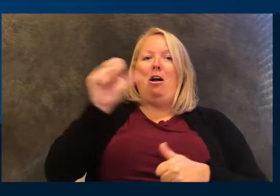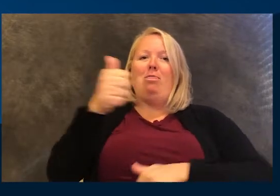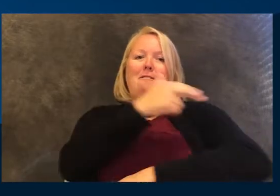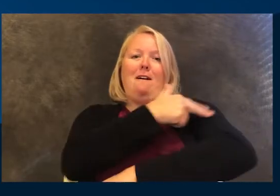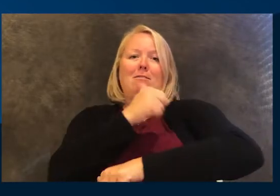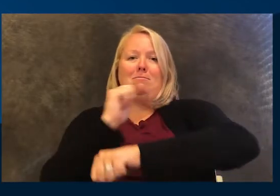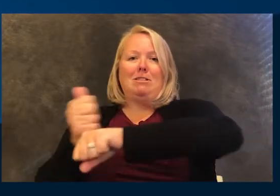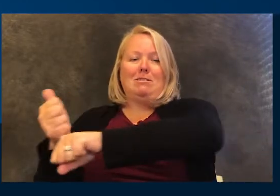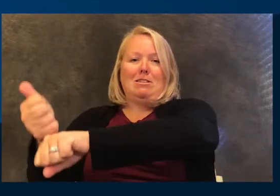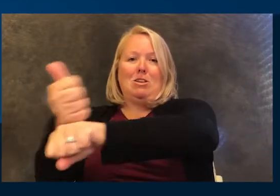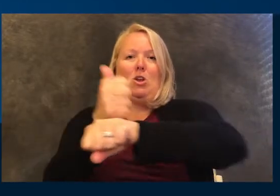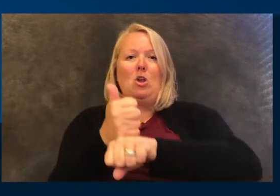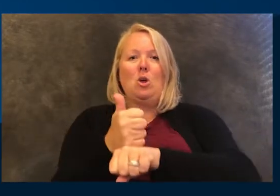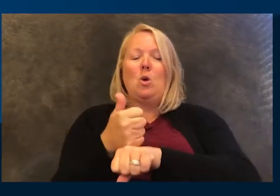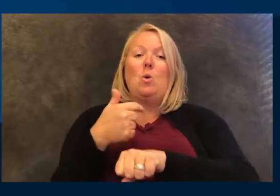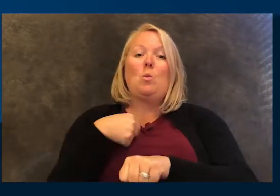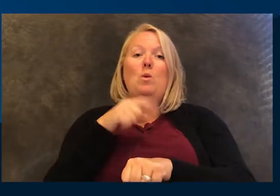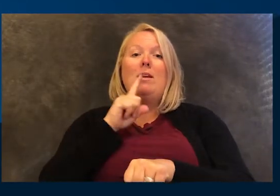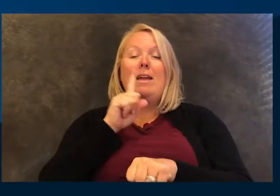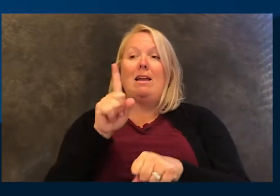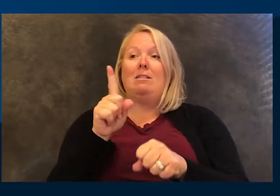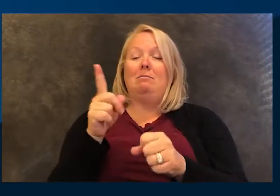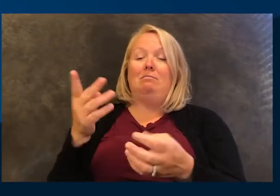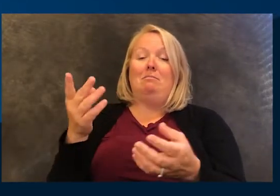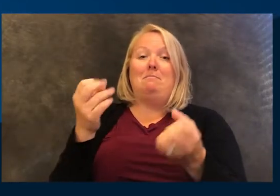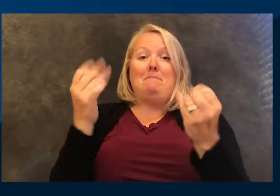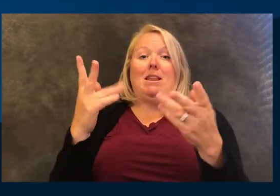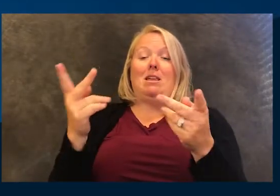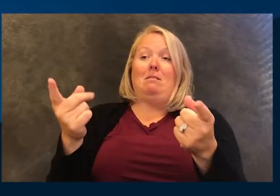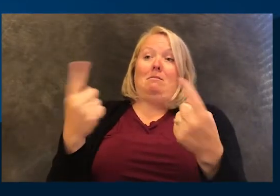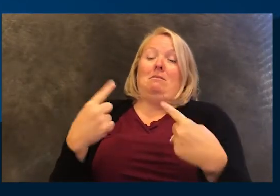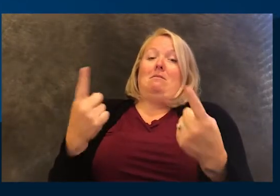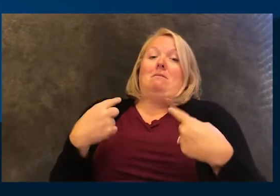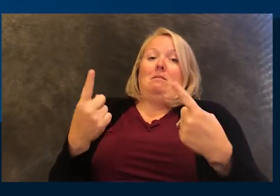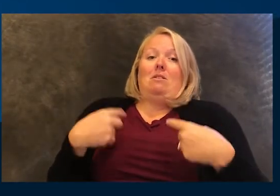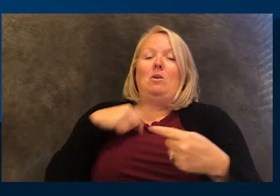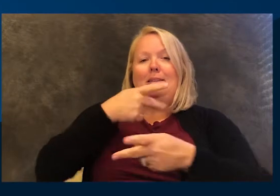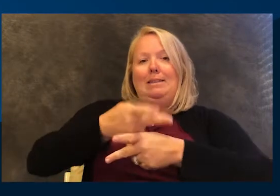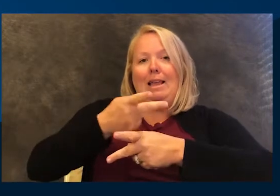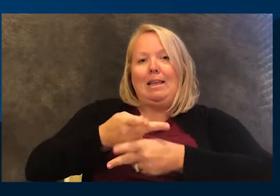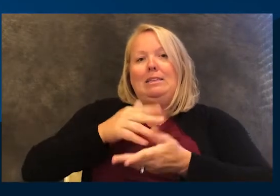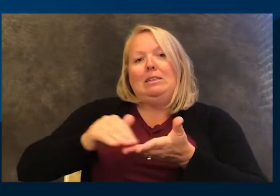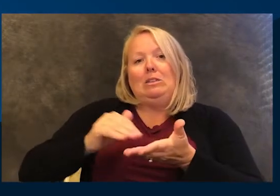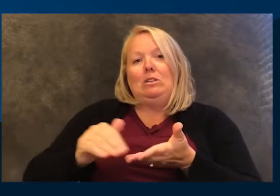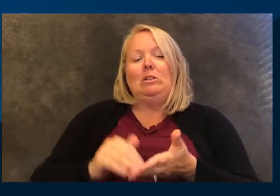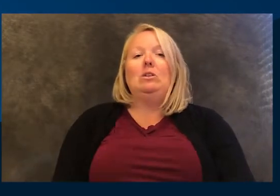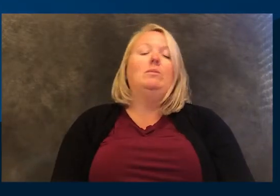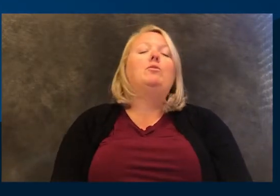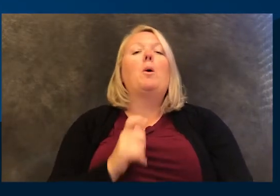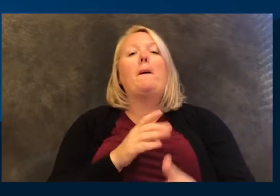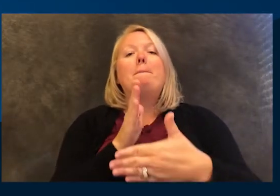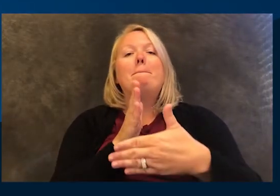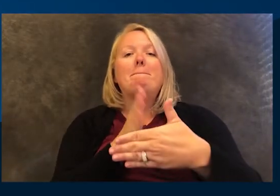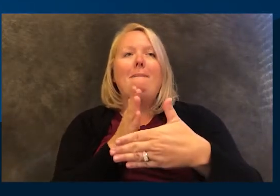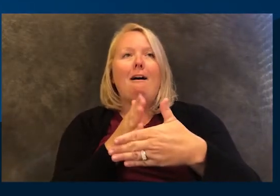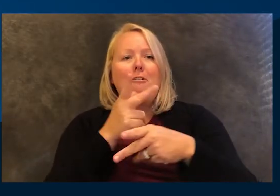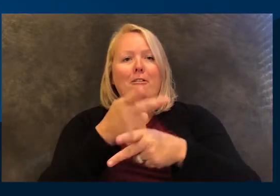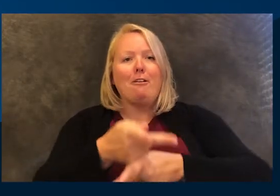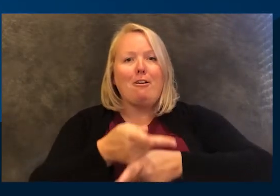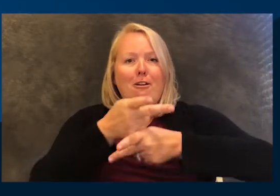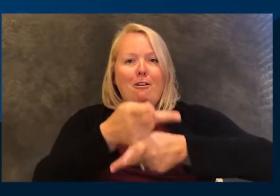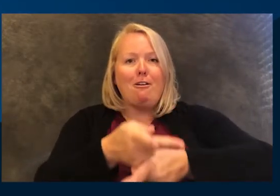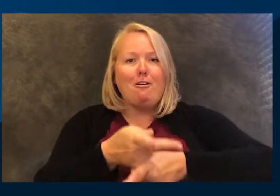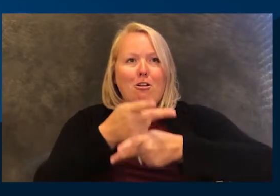able to manage high throughput of COVID patients. We've talked about our moderate care capacity. We are